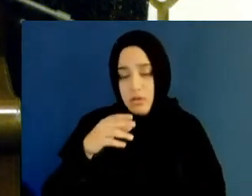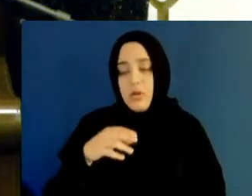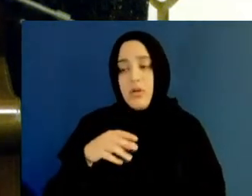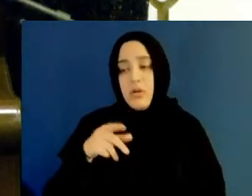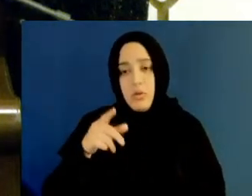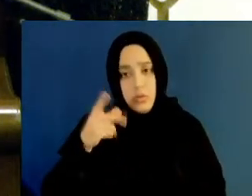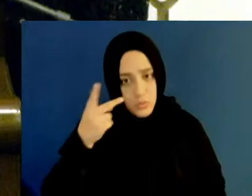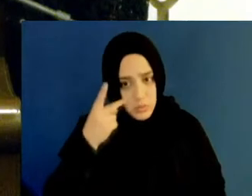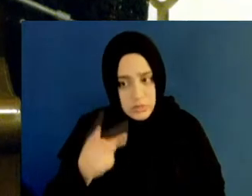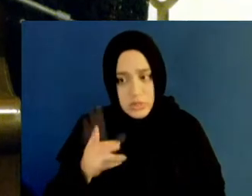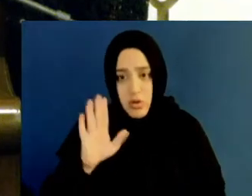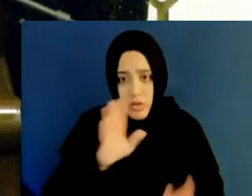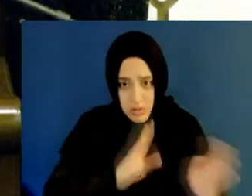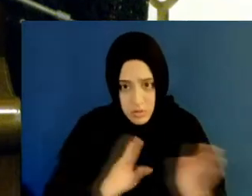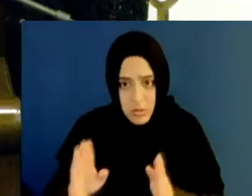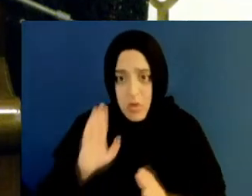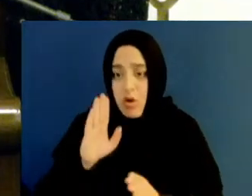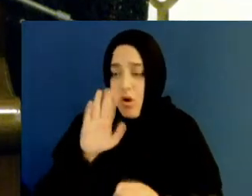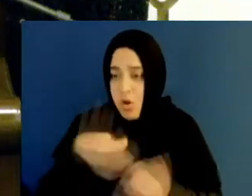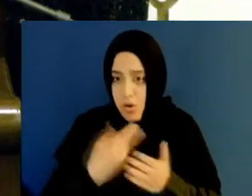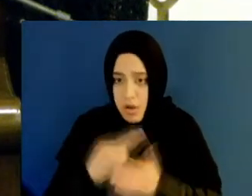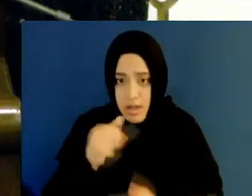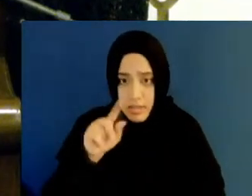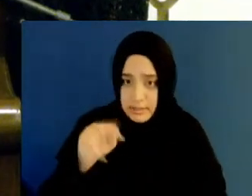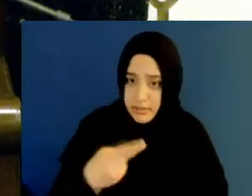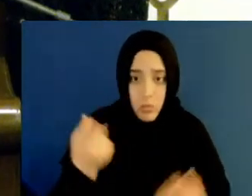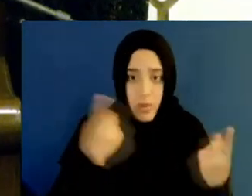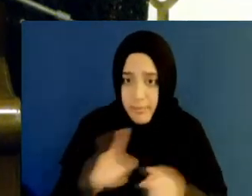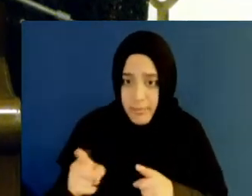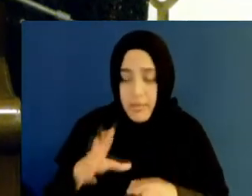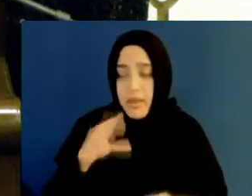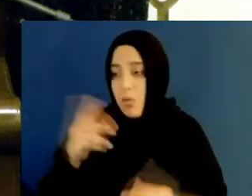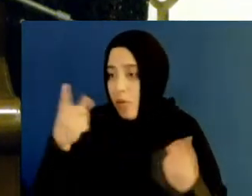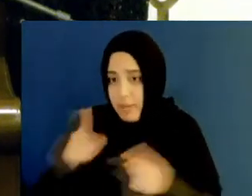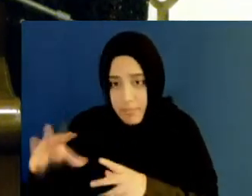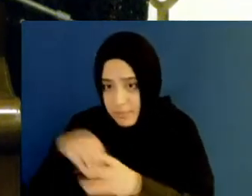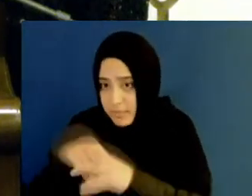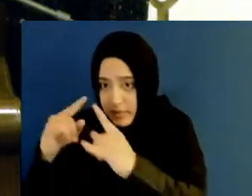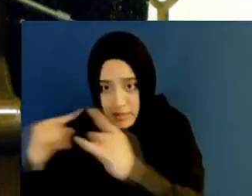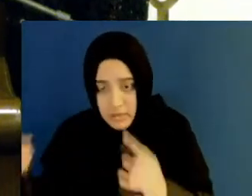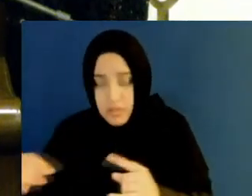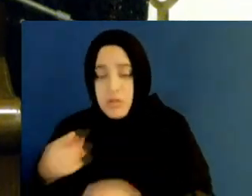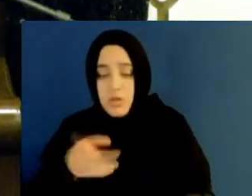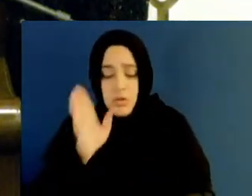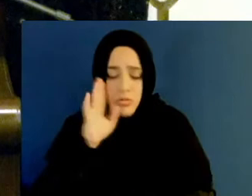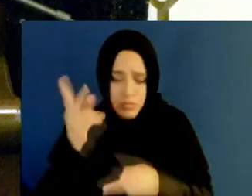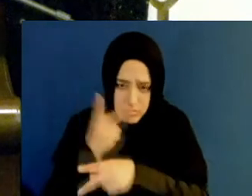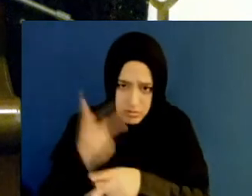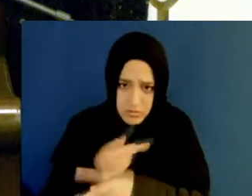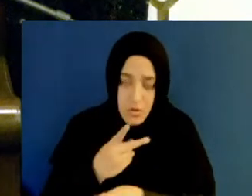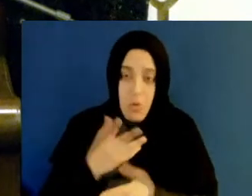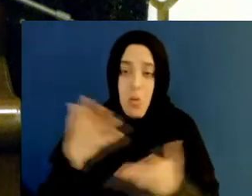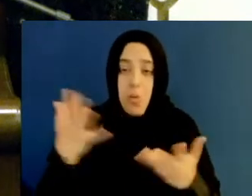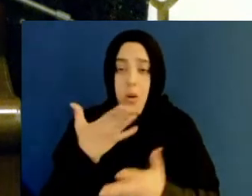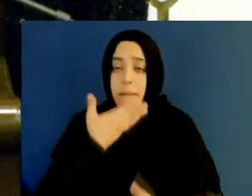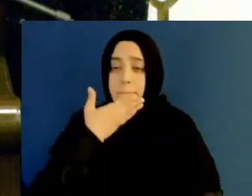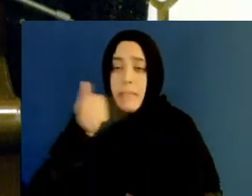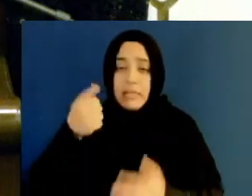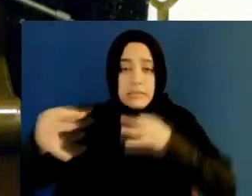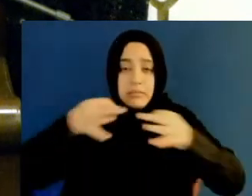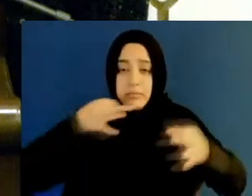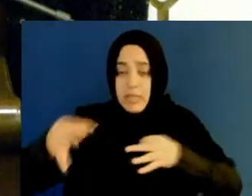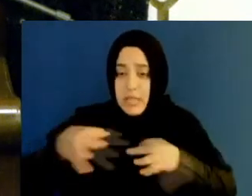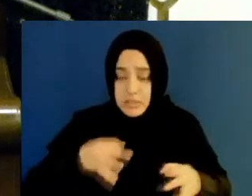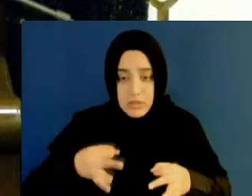of Karbala, the probable sickness description or the probable best closest